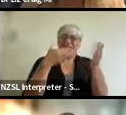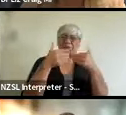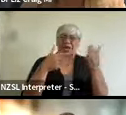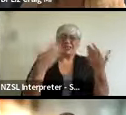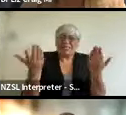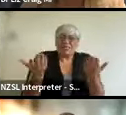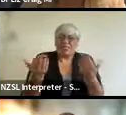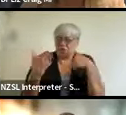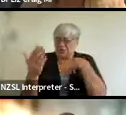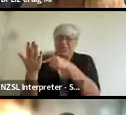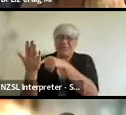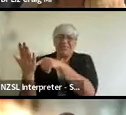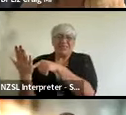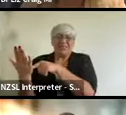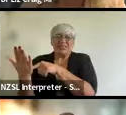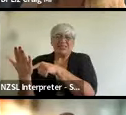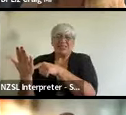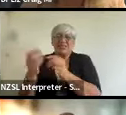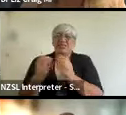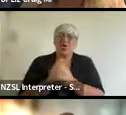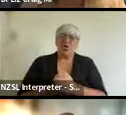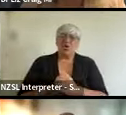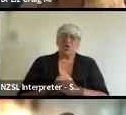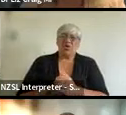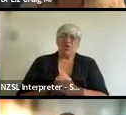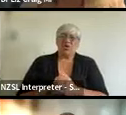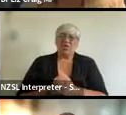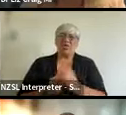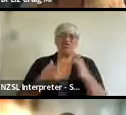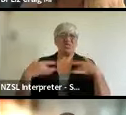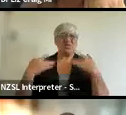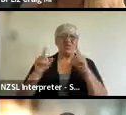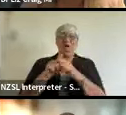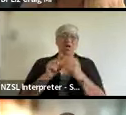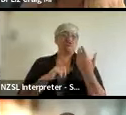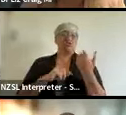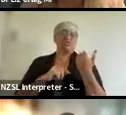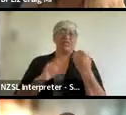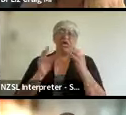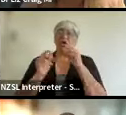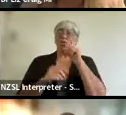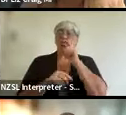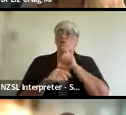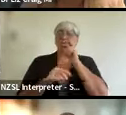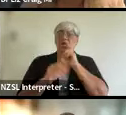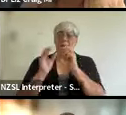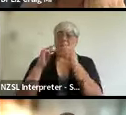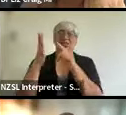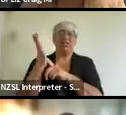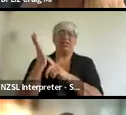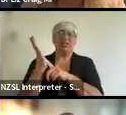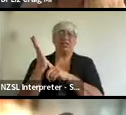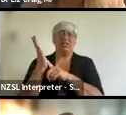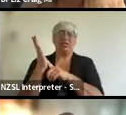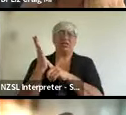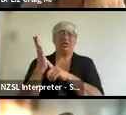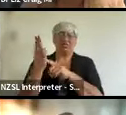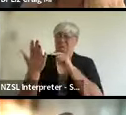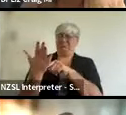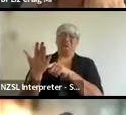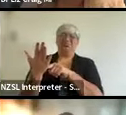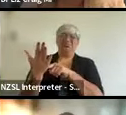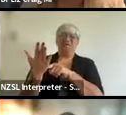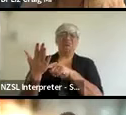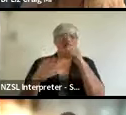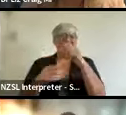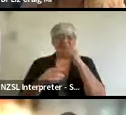no reason water bill. It is only to set